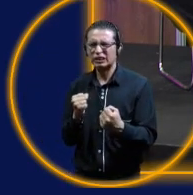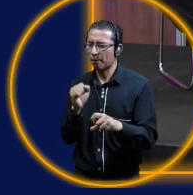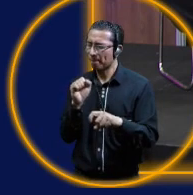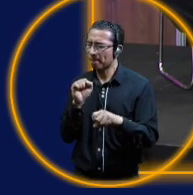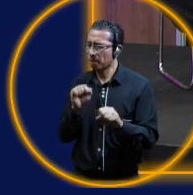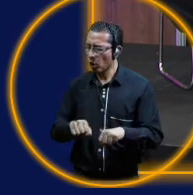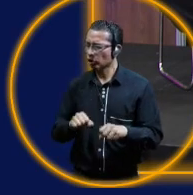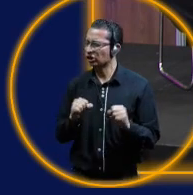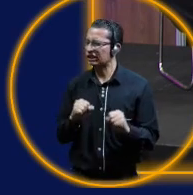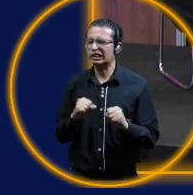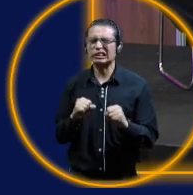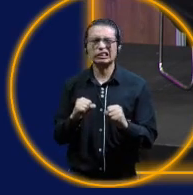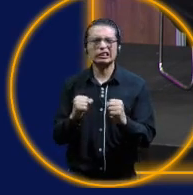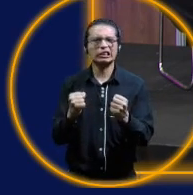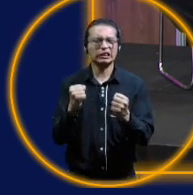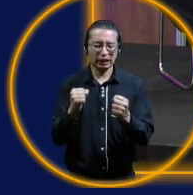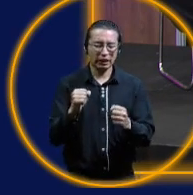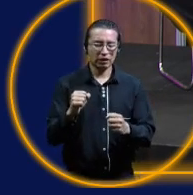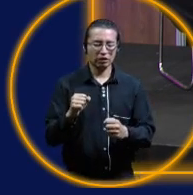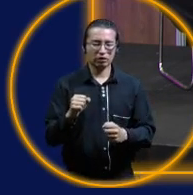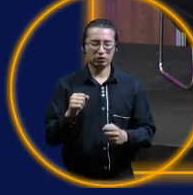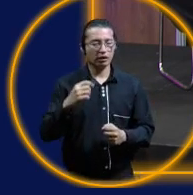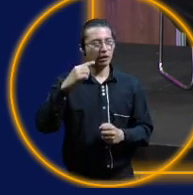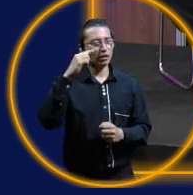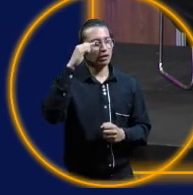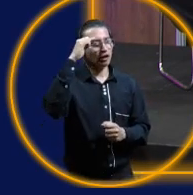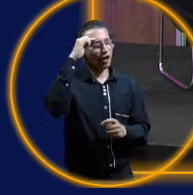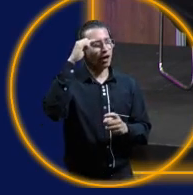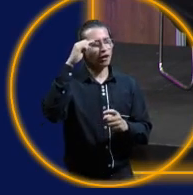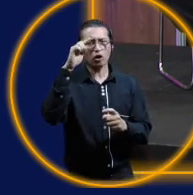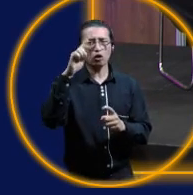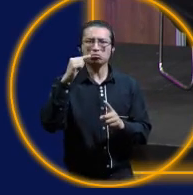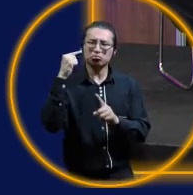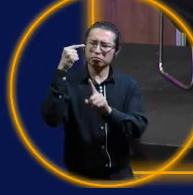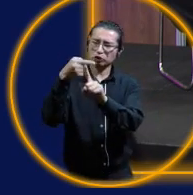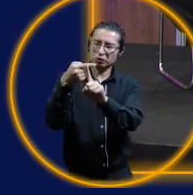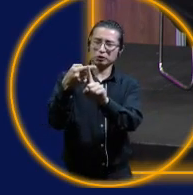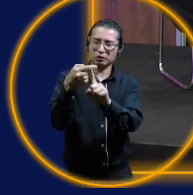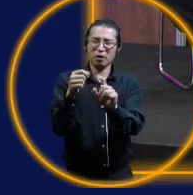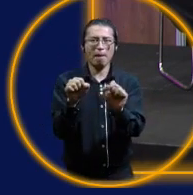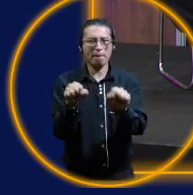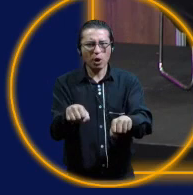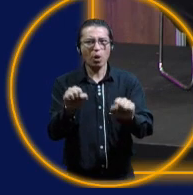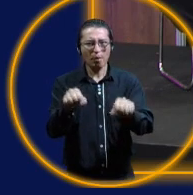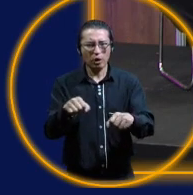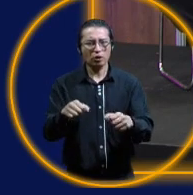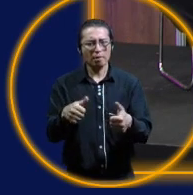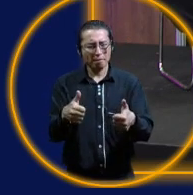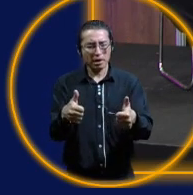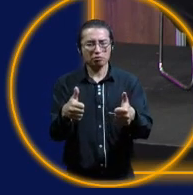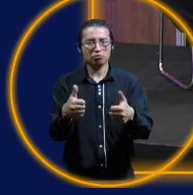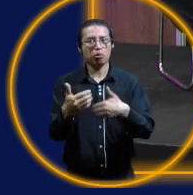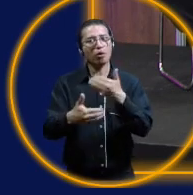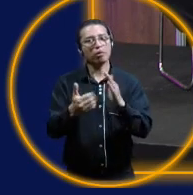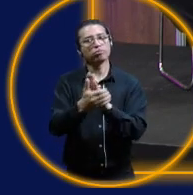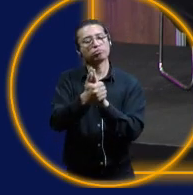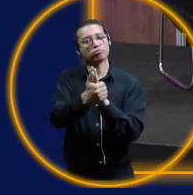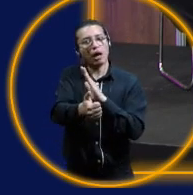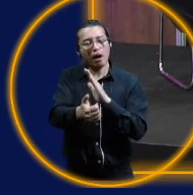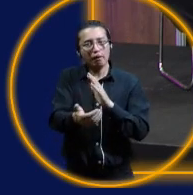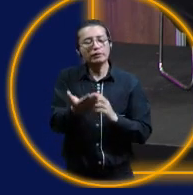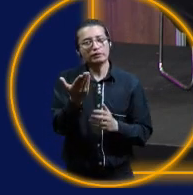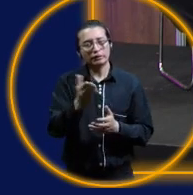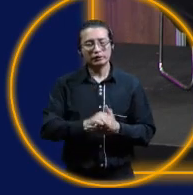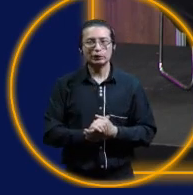more like you discover that you could never have imagined was possible. Yeah. What is something that